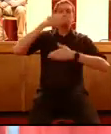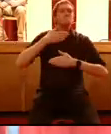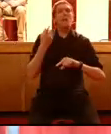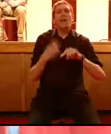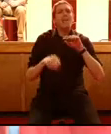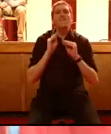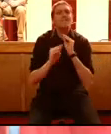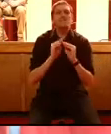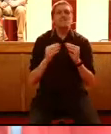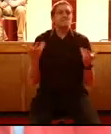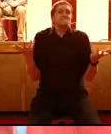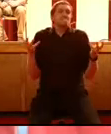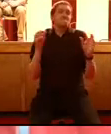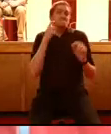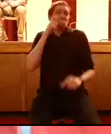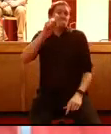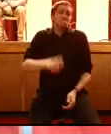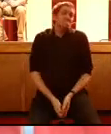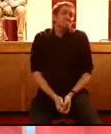story.